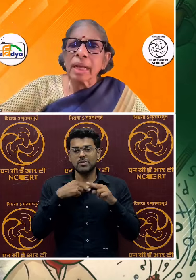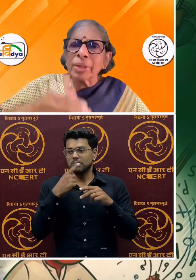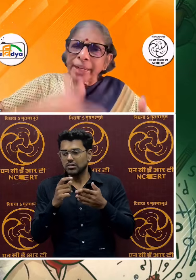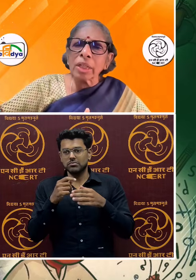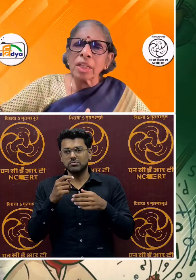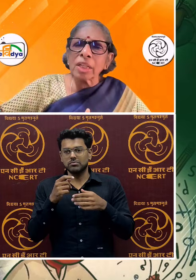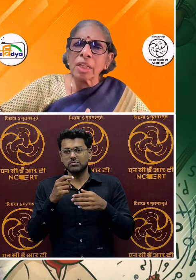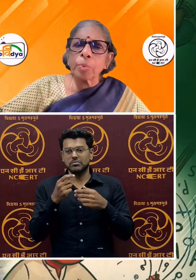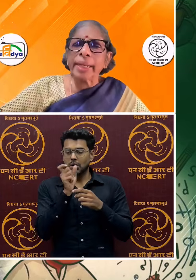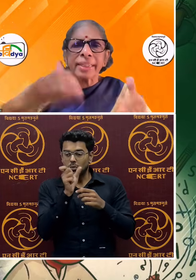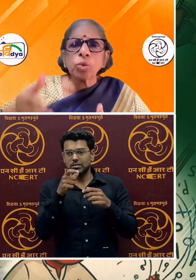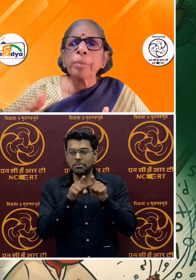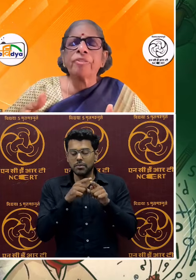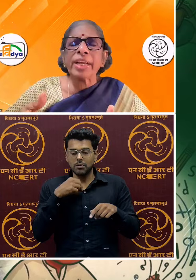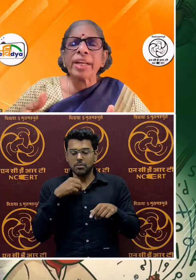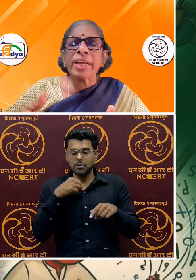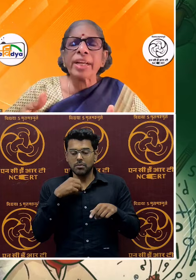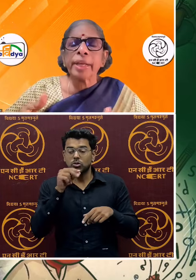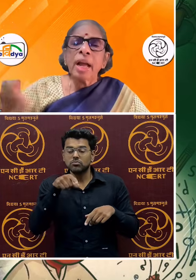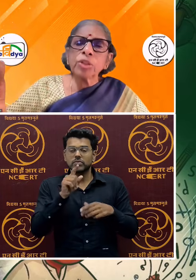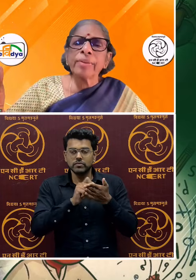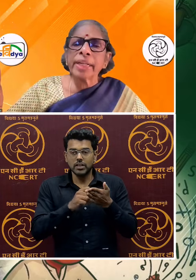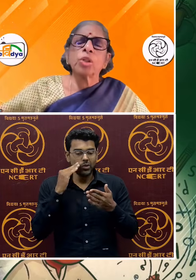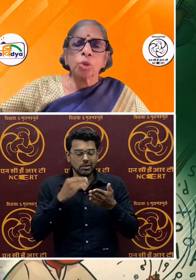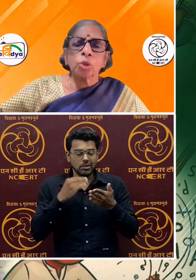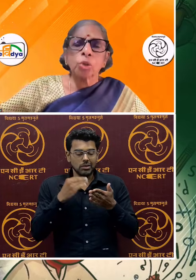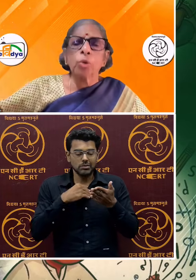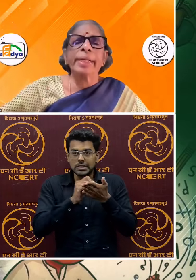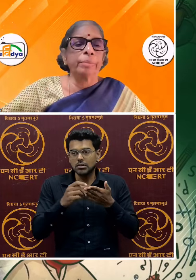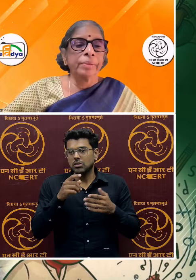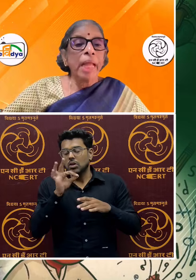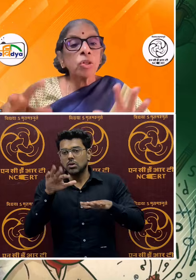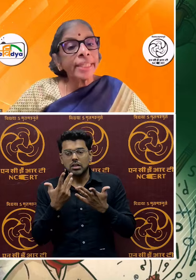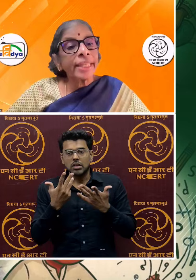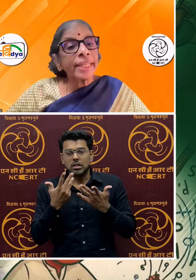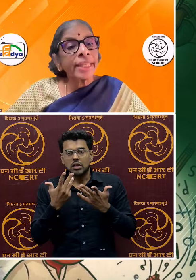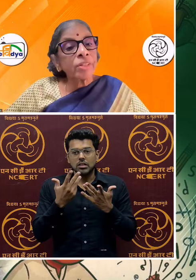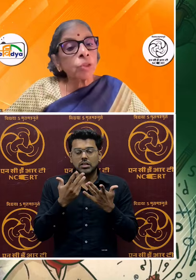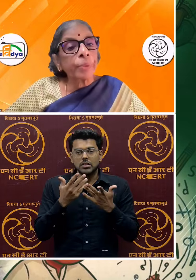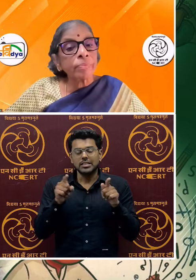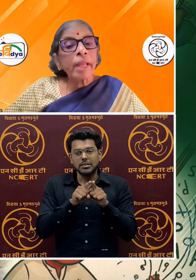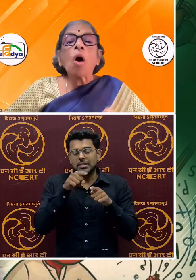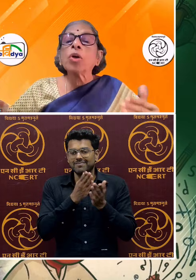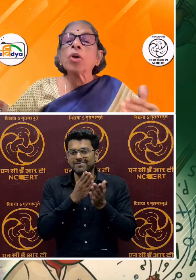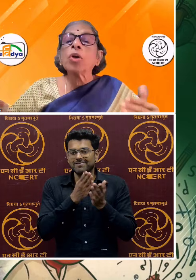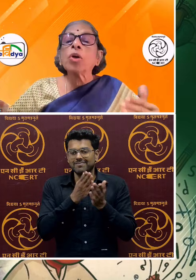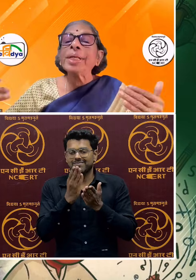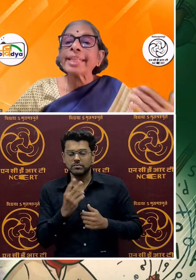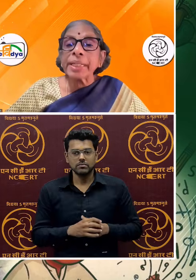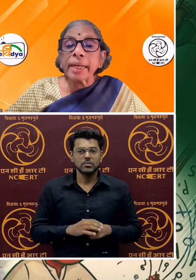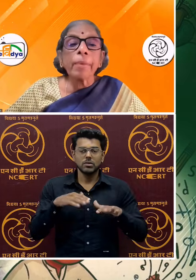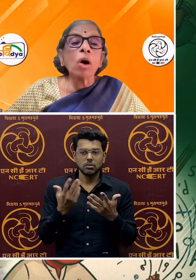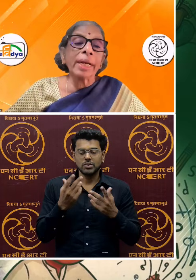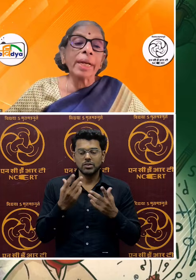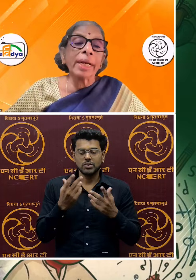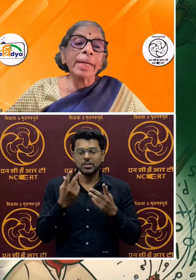don't like it because I don't know the spelling and it is showing me 5 spelling. Which one will I choose? You better tell me. So you see, that was a true place. Or doing